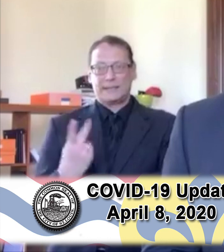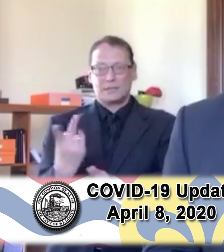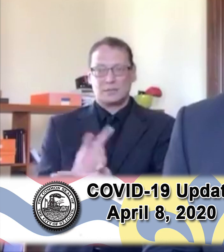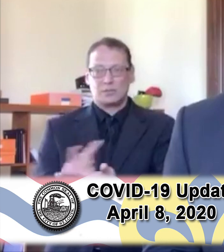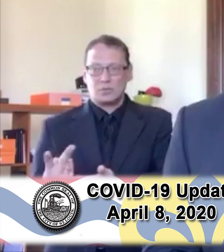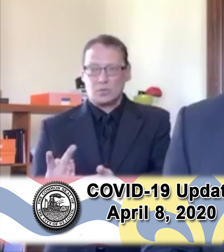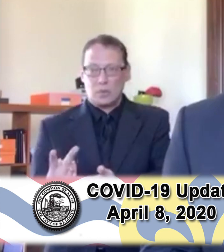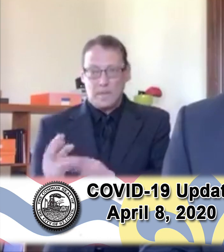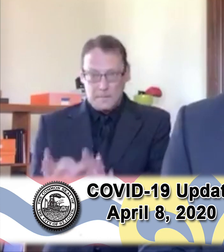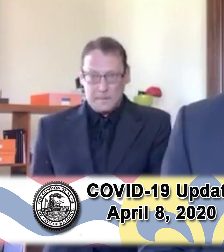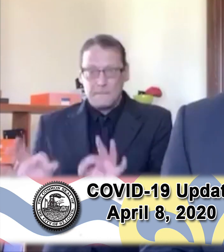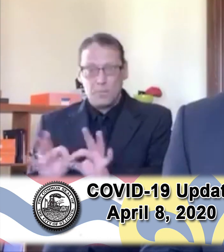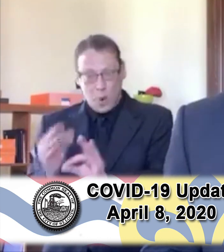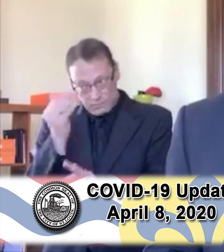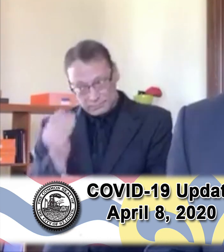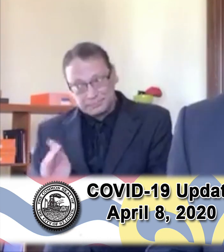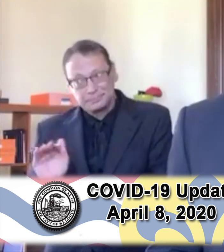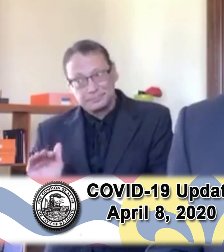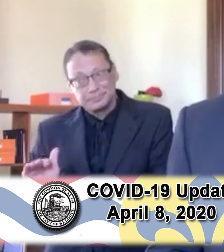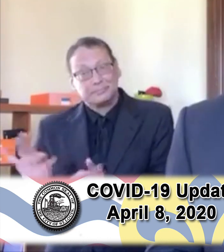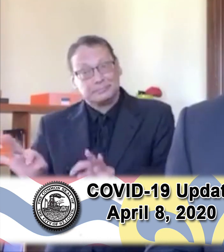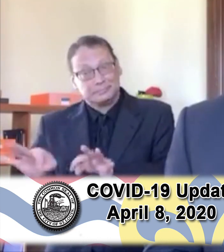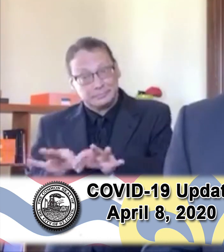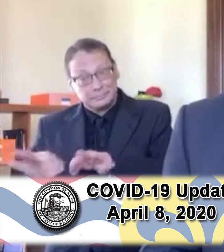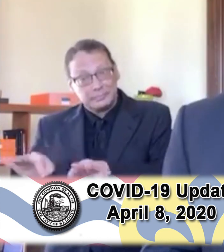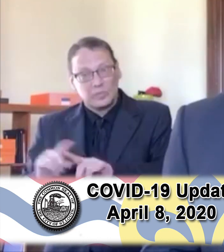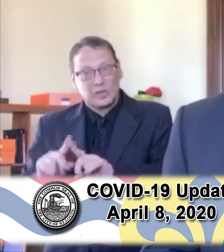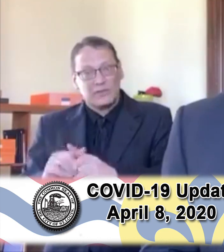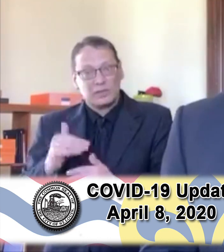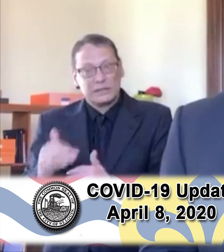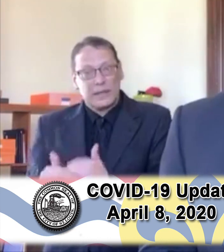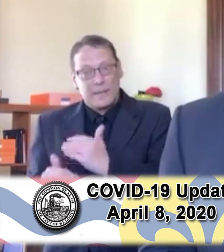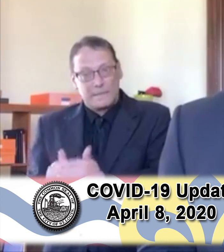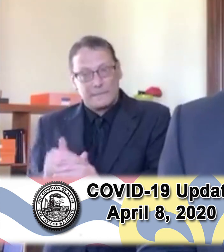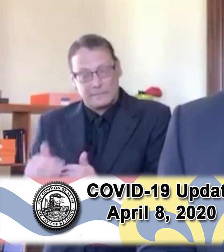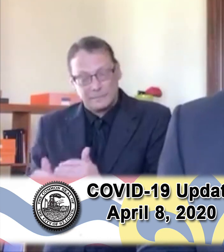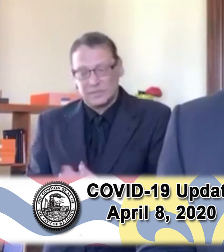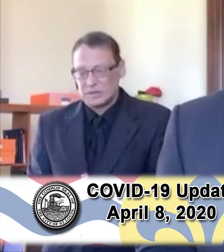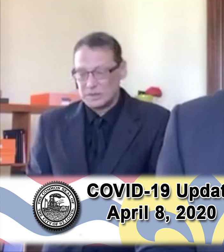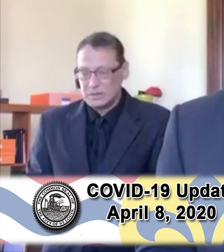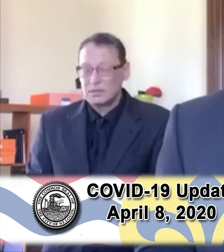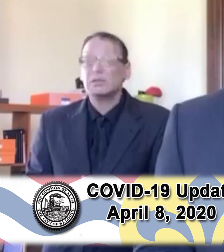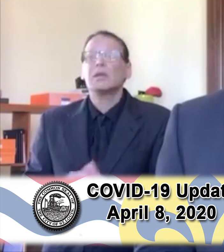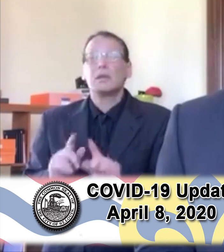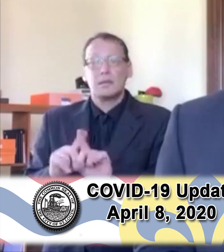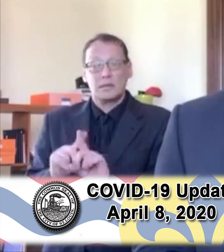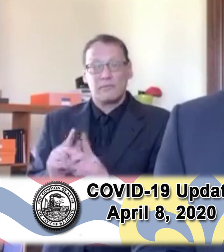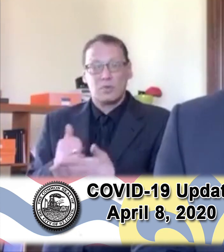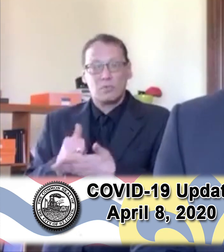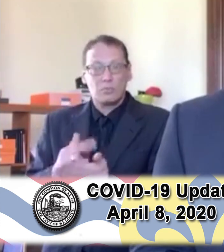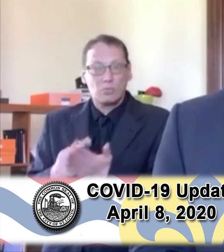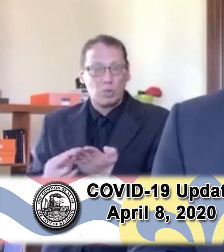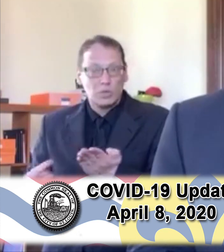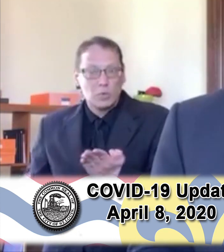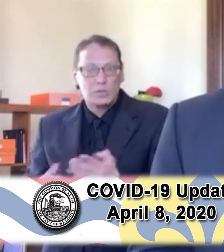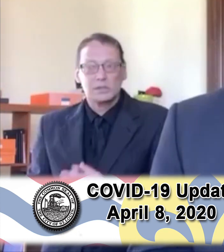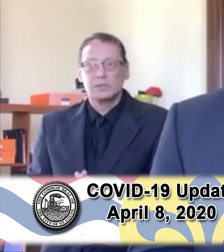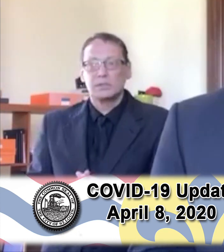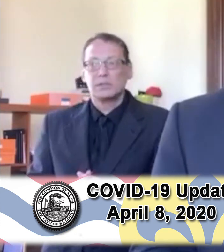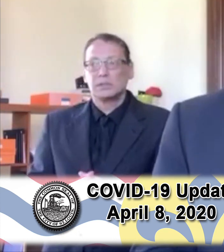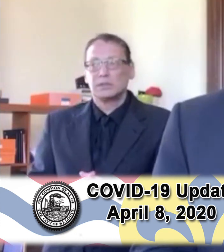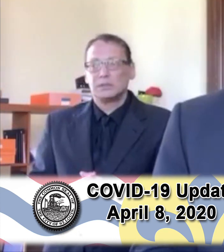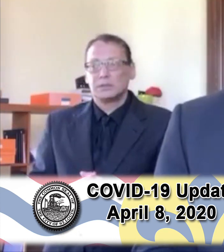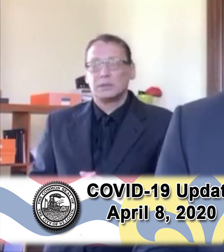we go through the different steps of self-quarantine, we provide them with resources, whether it's